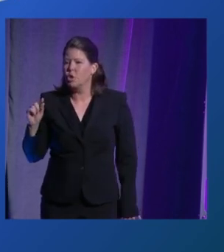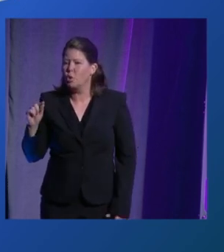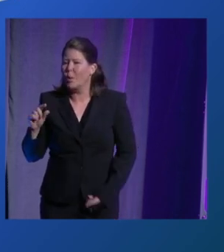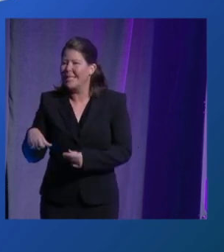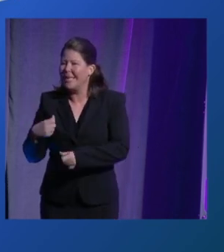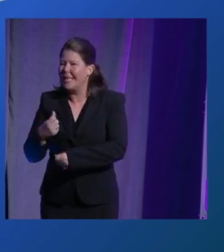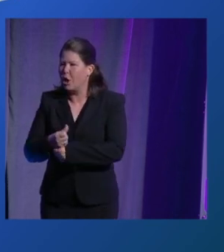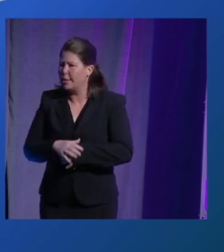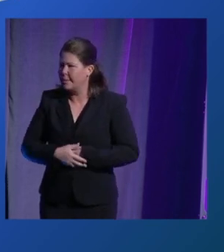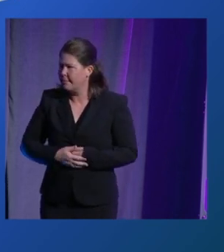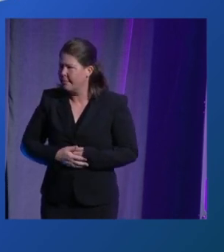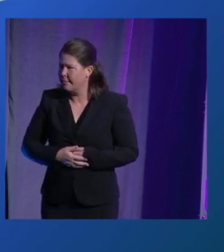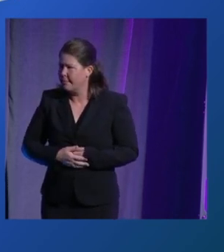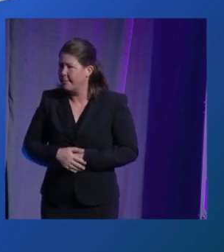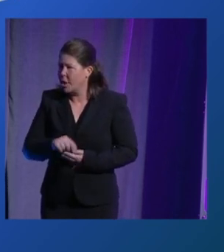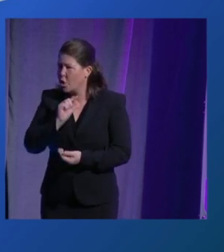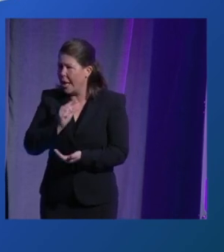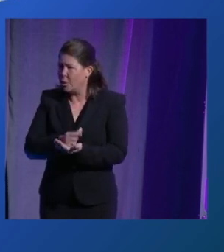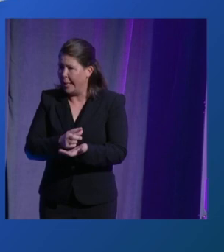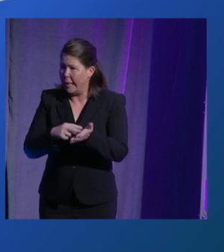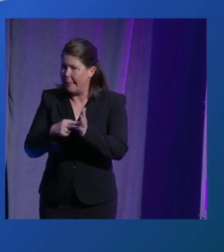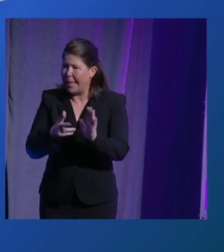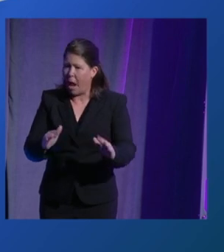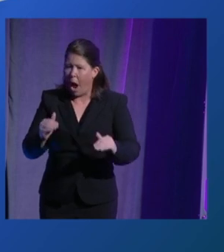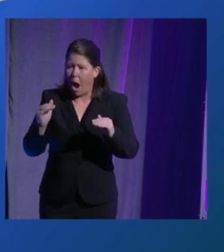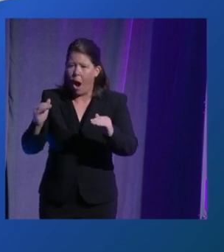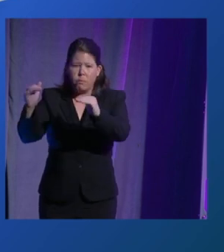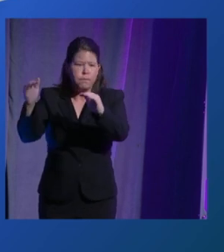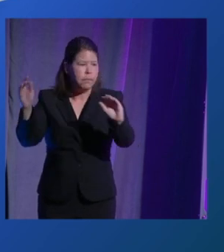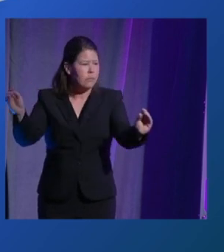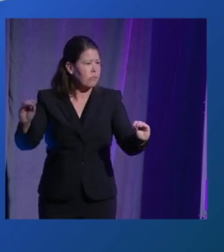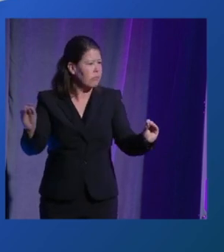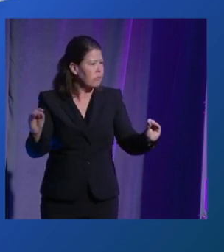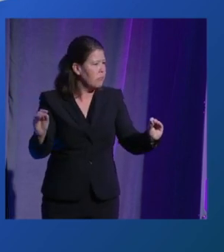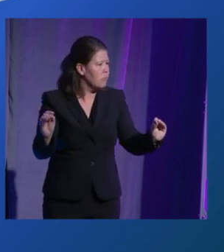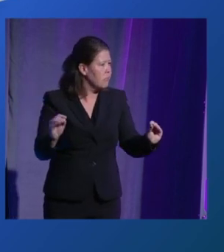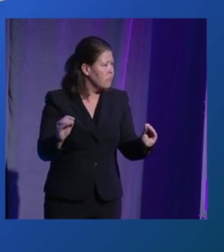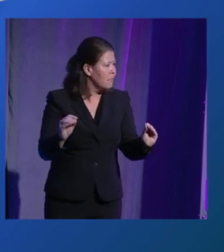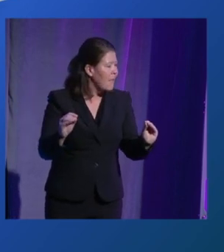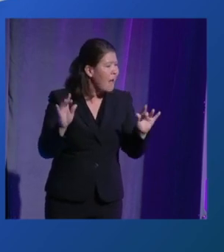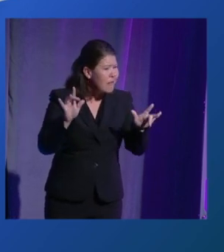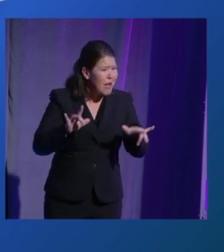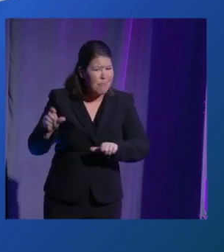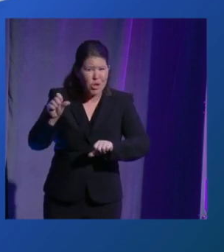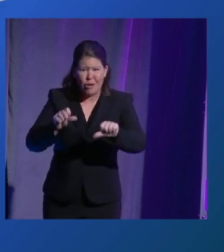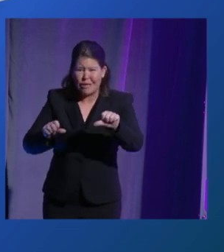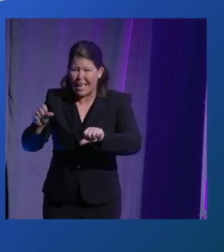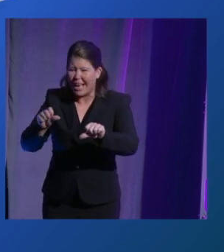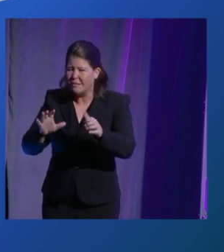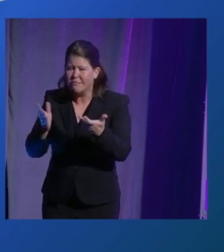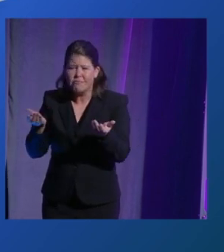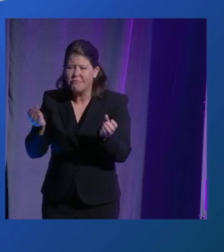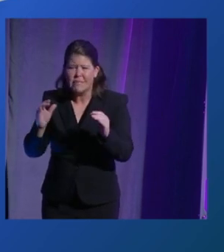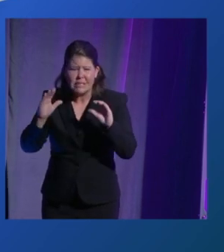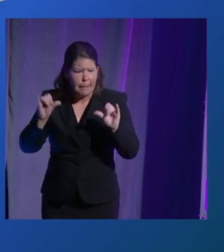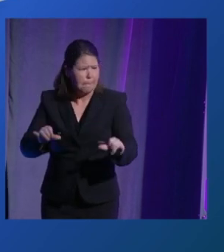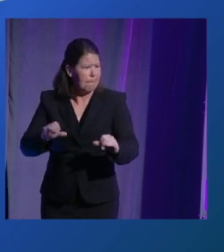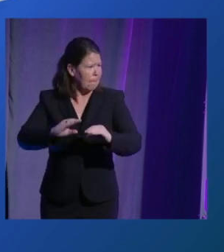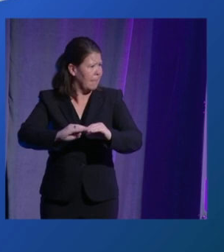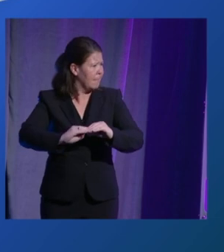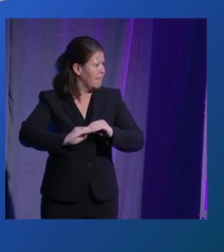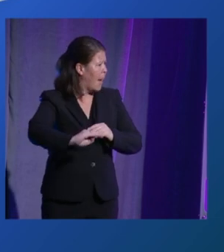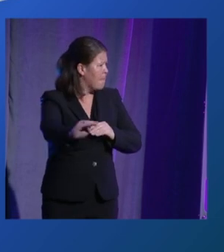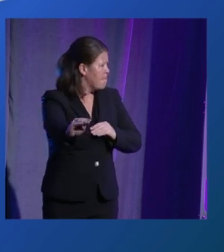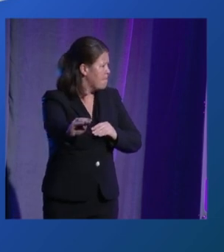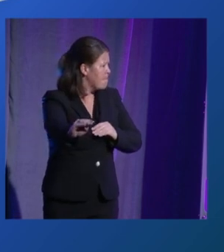number of graduates we have no improvement computer science 25% on average over the last decade of growth it's completely